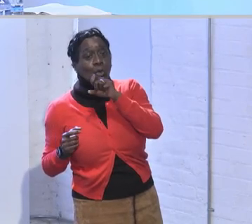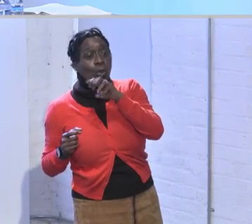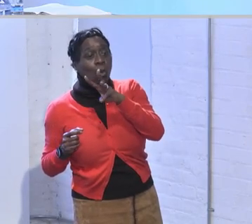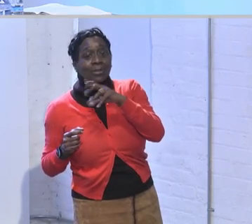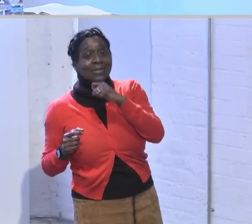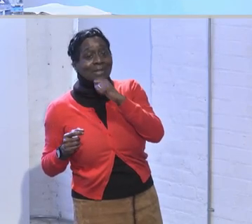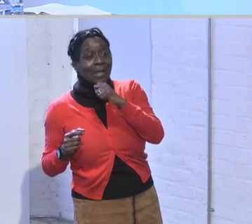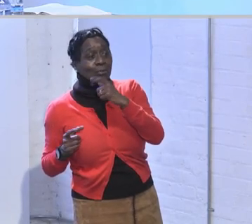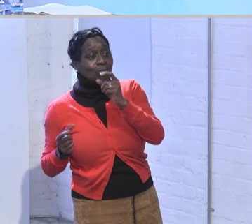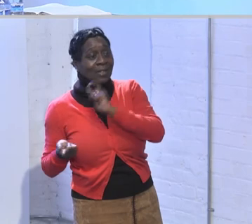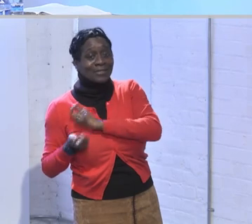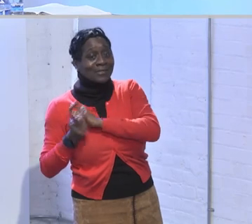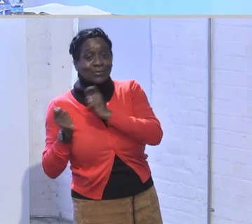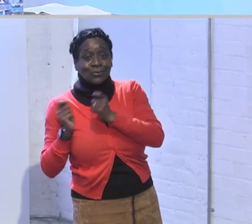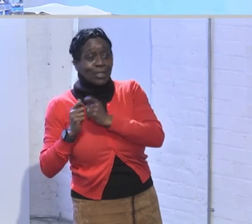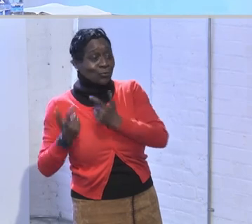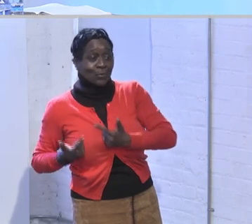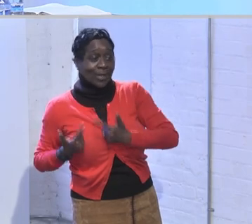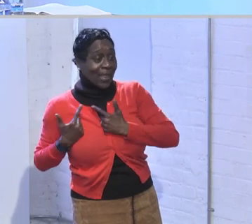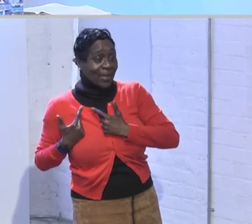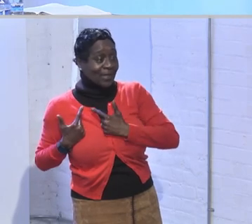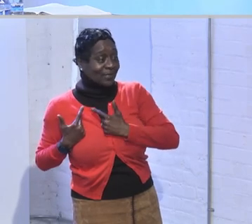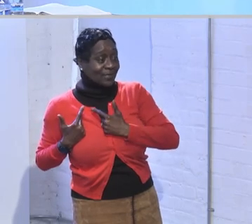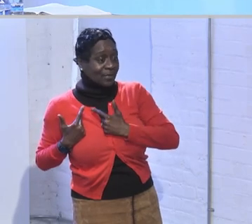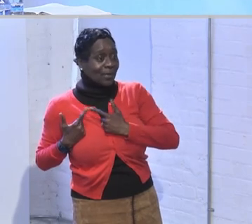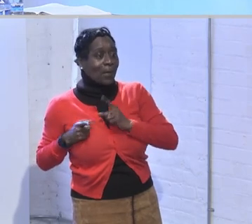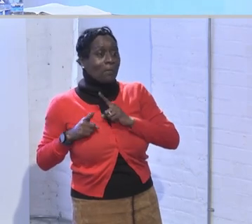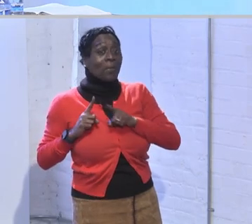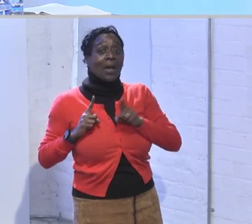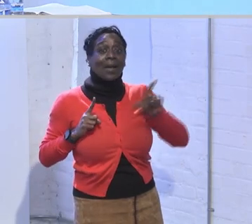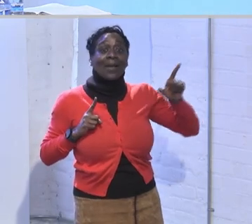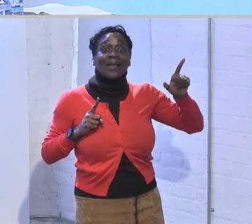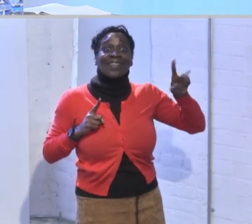do much to change and transform our life. But love